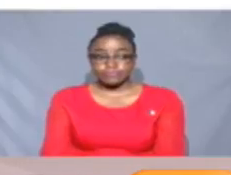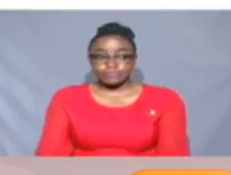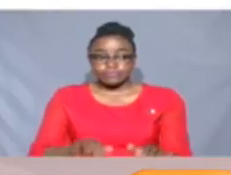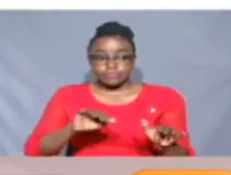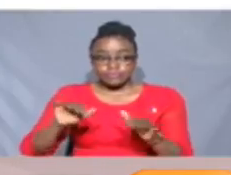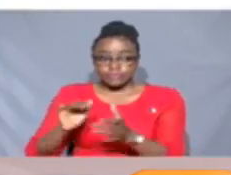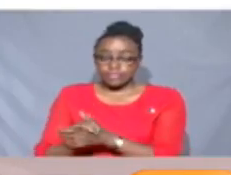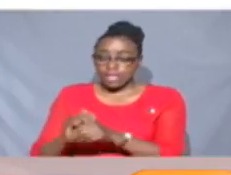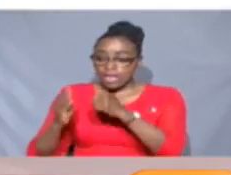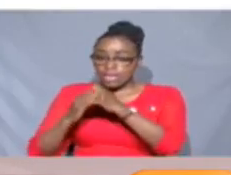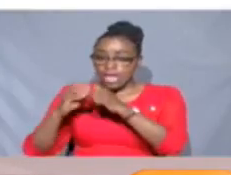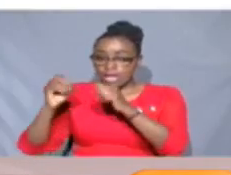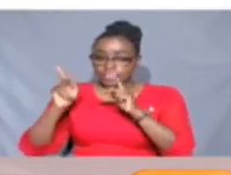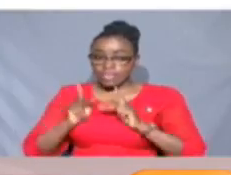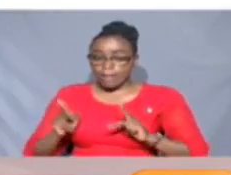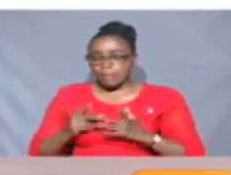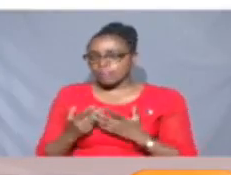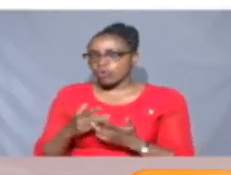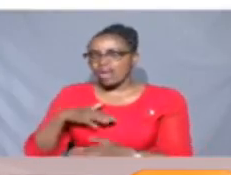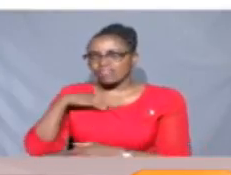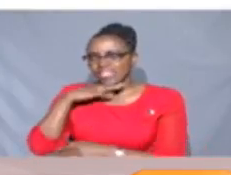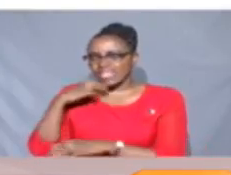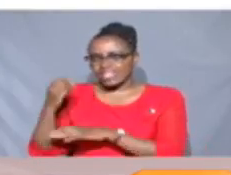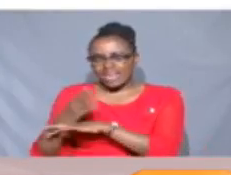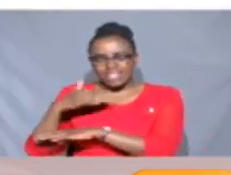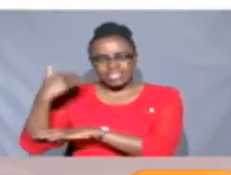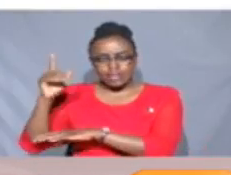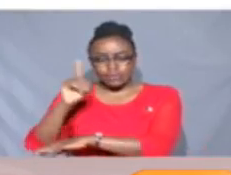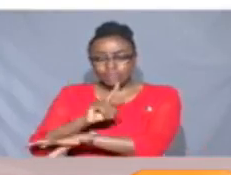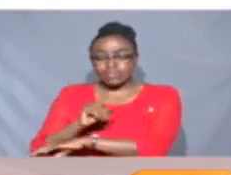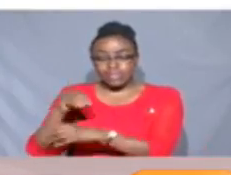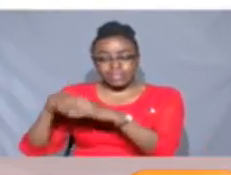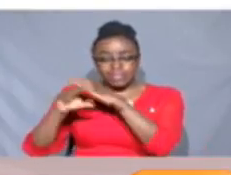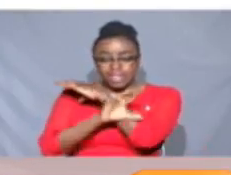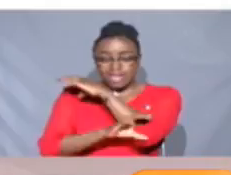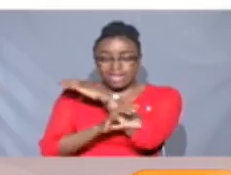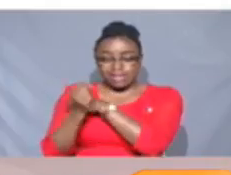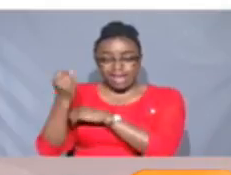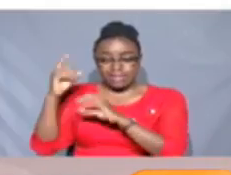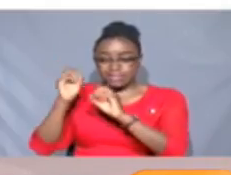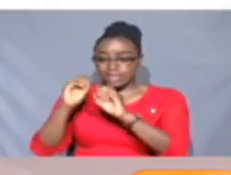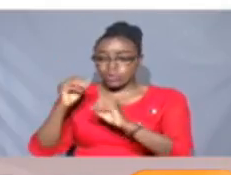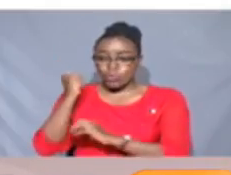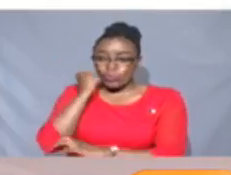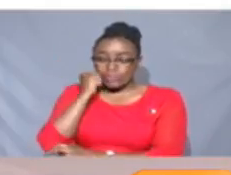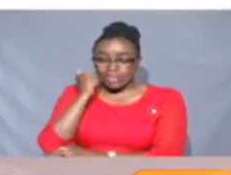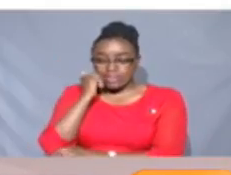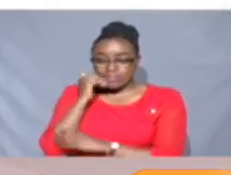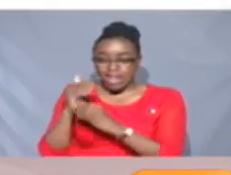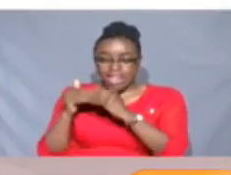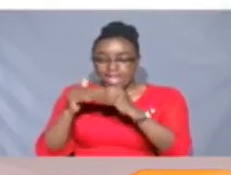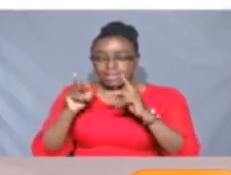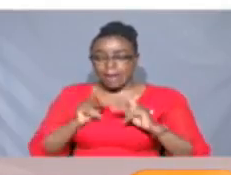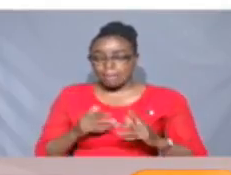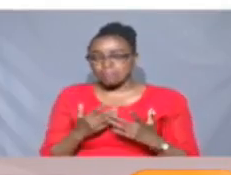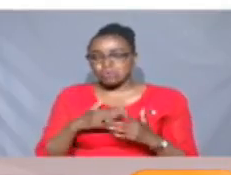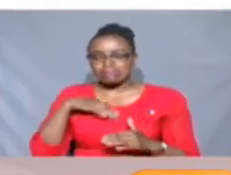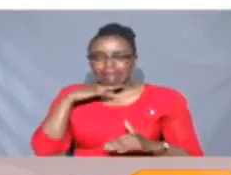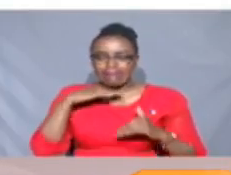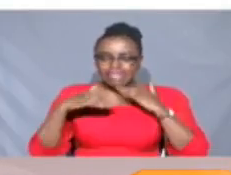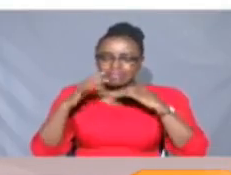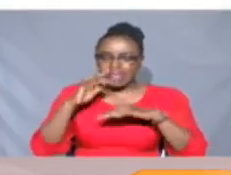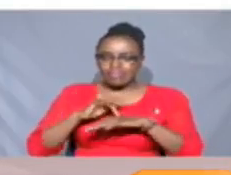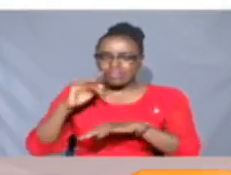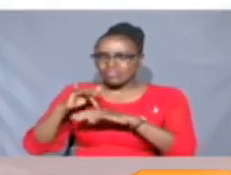An estimated 90 people are succumbing to cancer daily in the country. The lack of understanding of the disease has led to late diagnosis and